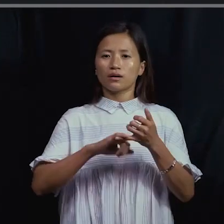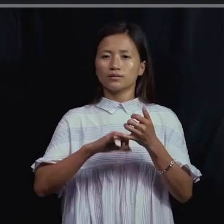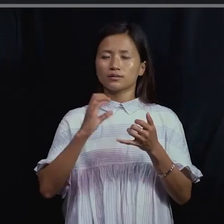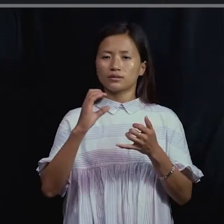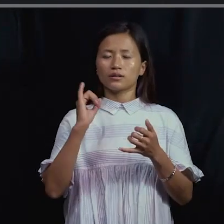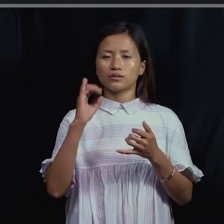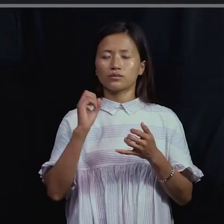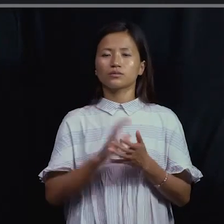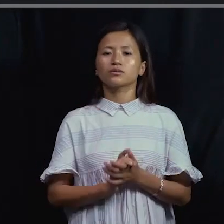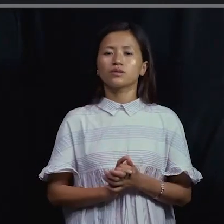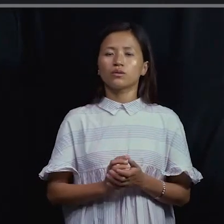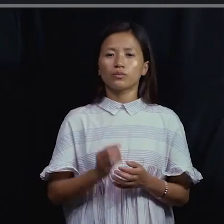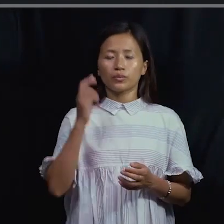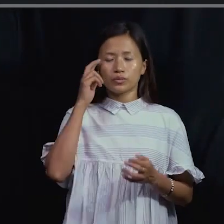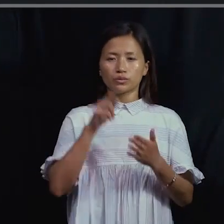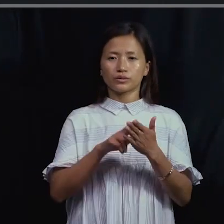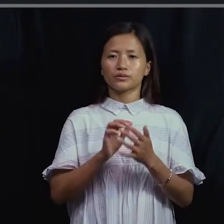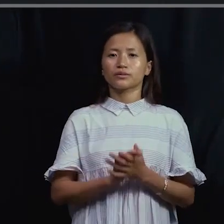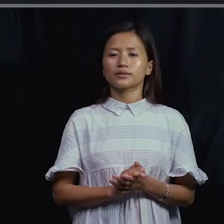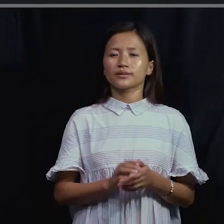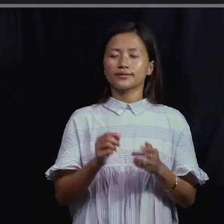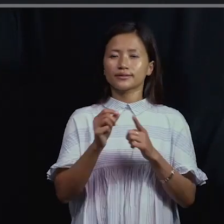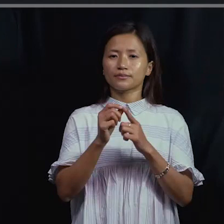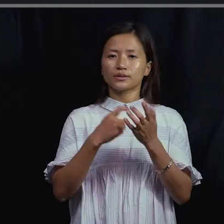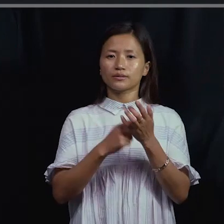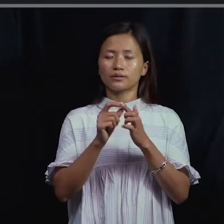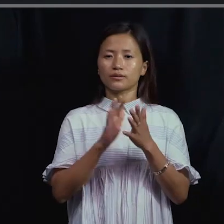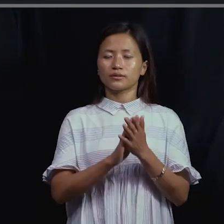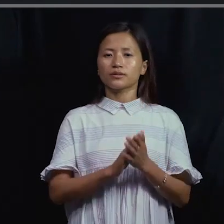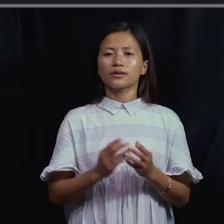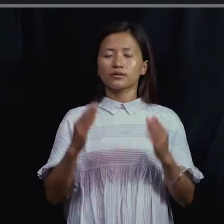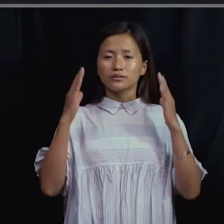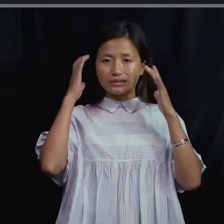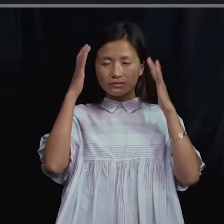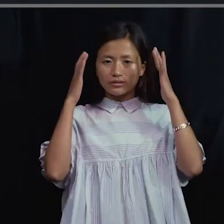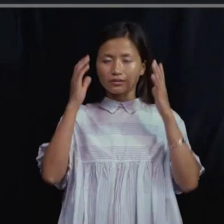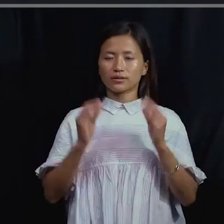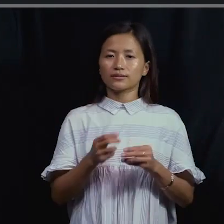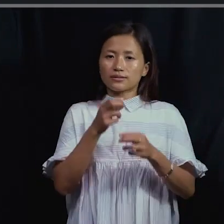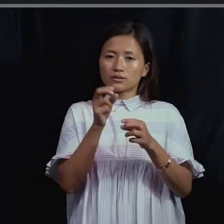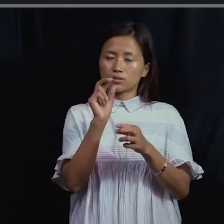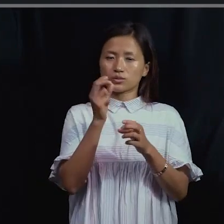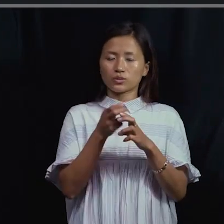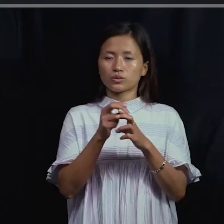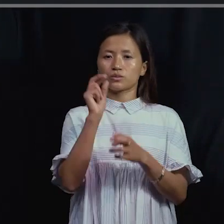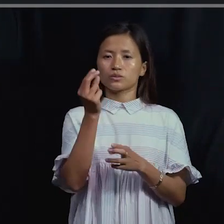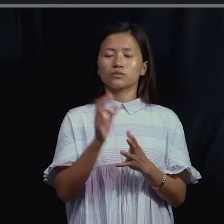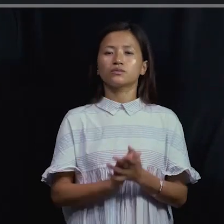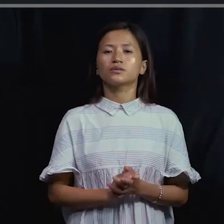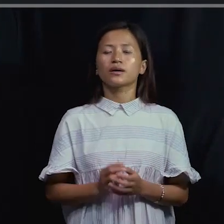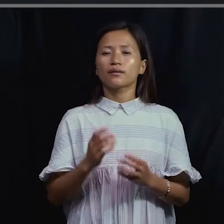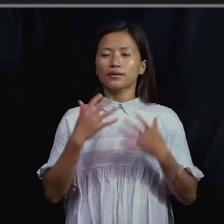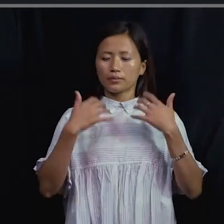are of the opinion that this period is a period of great stress and storm, because the emotion is